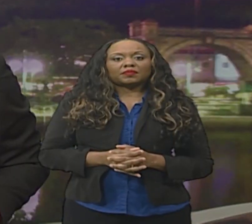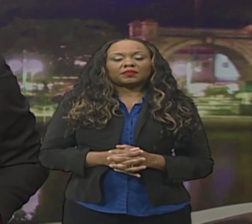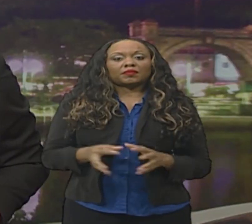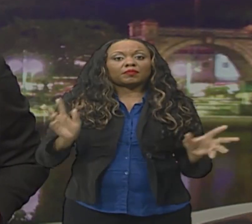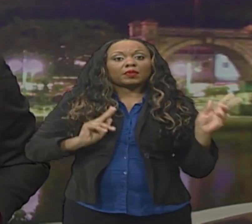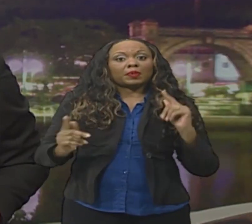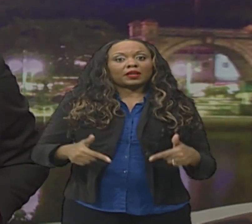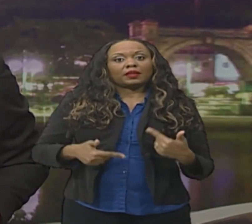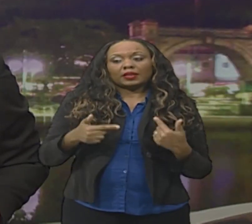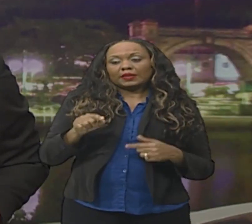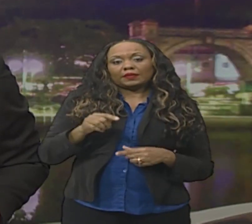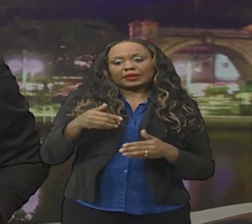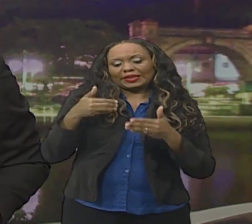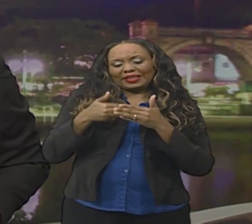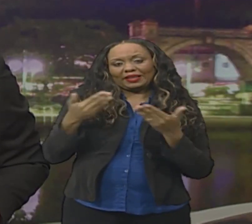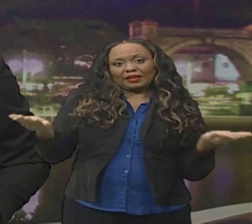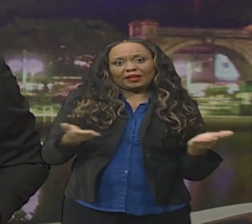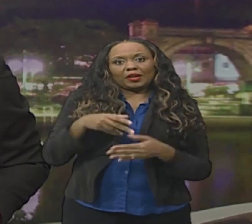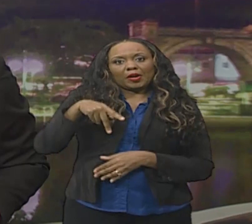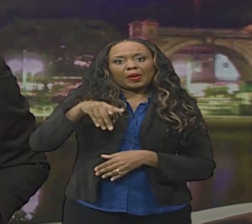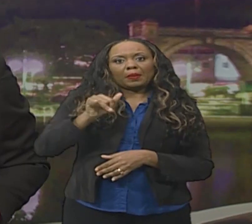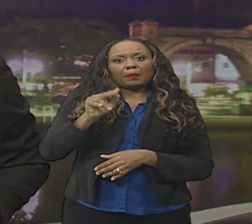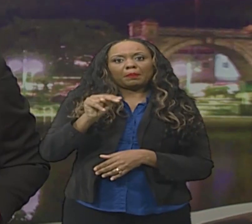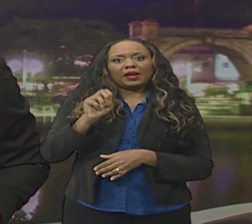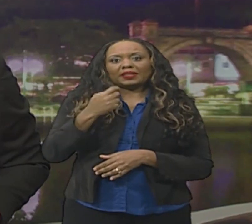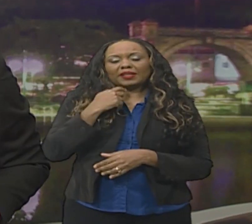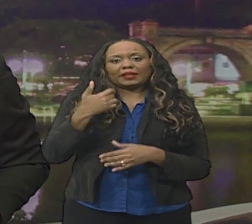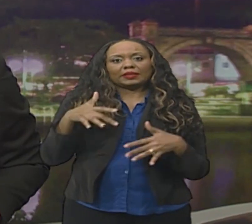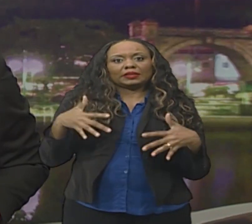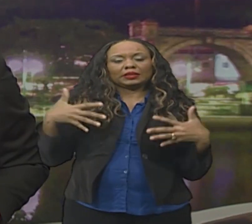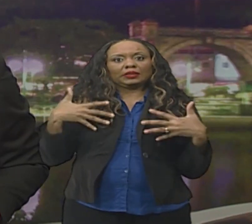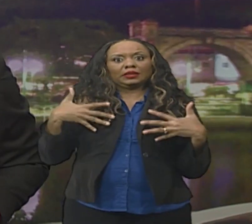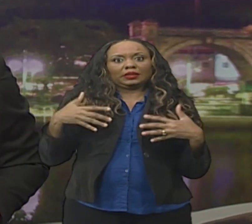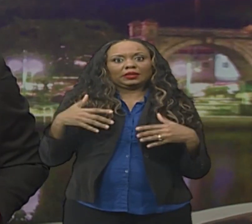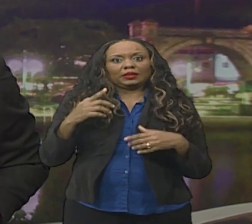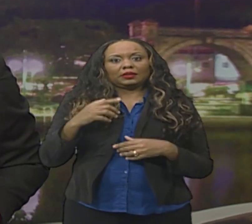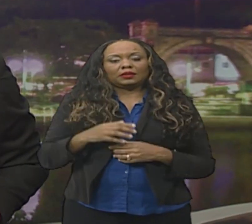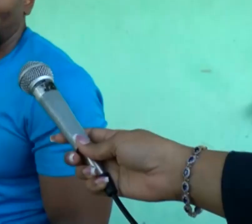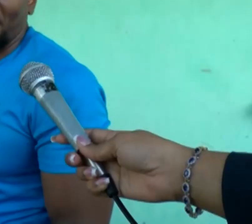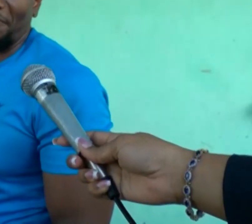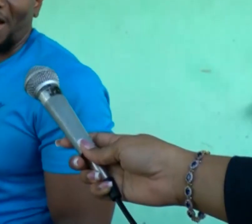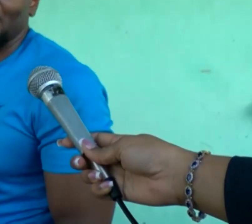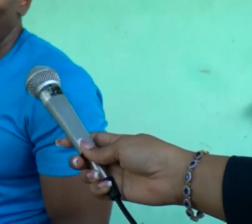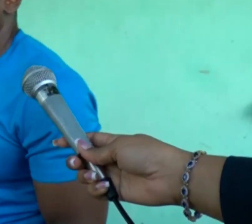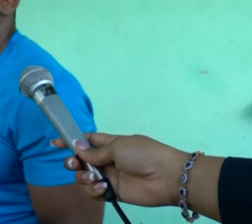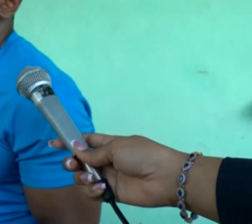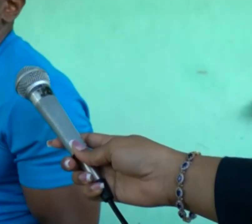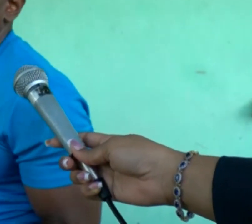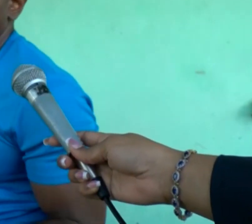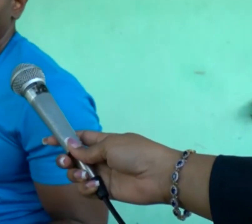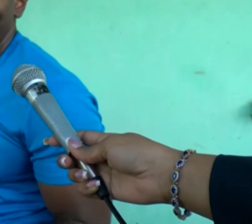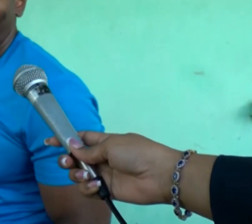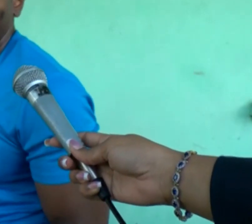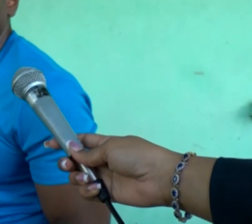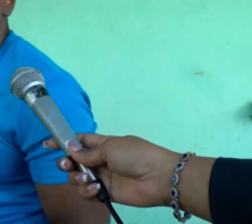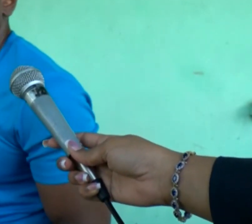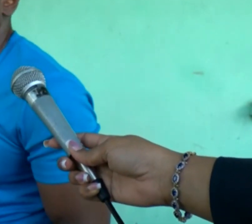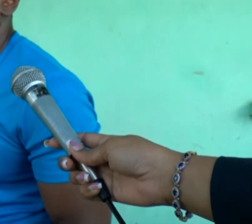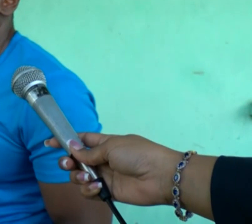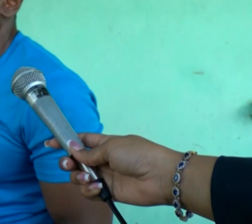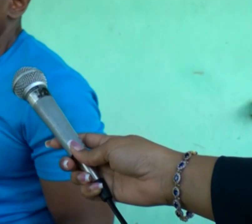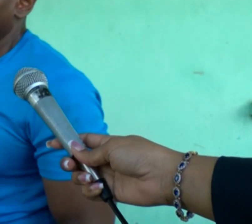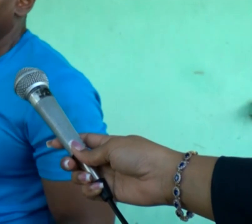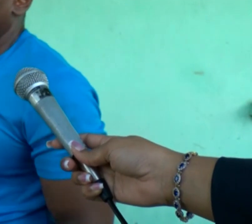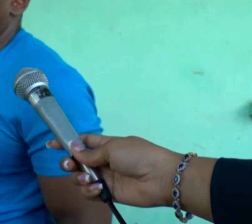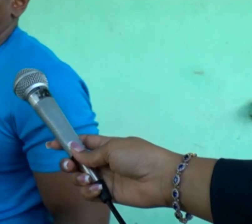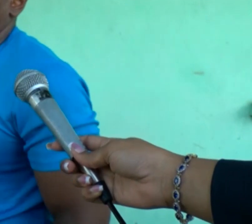And residents over the Pines said they were shaken. It was sort of like a flashback of when we had the